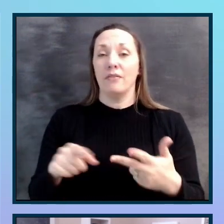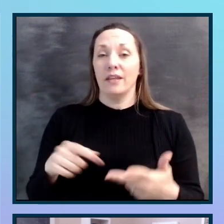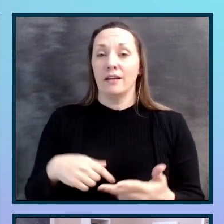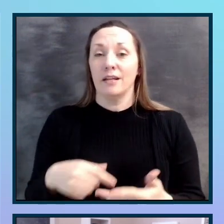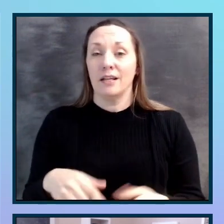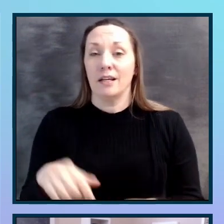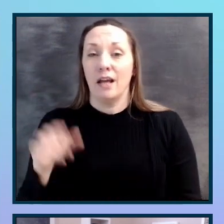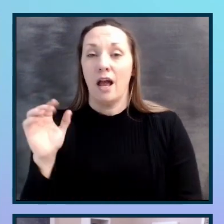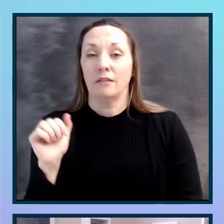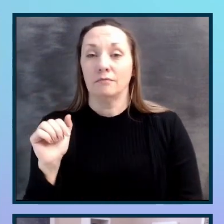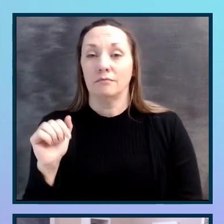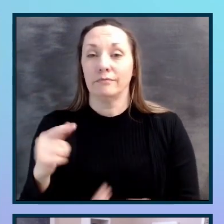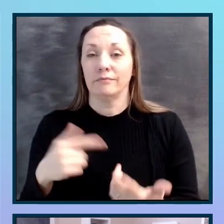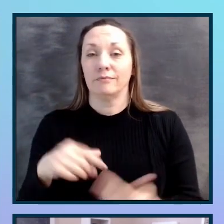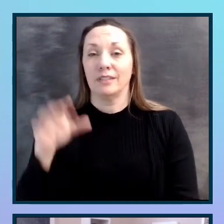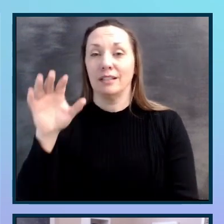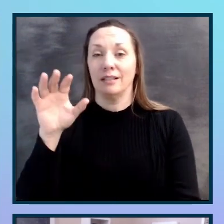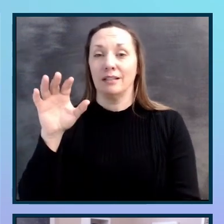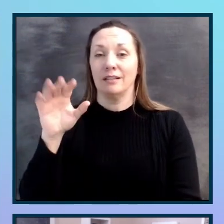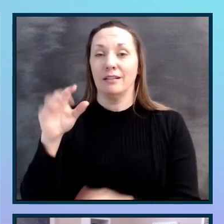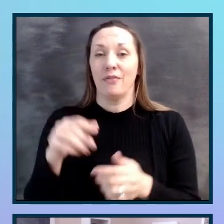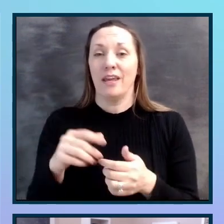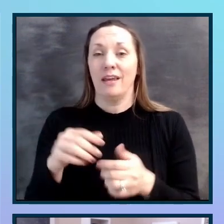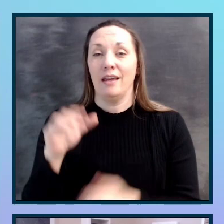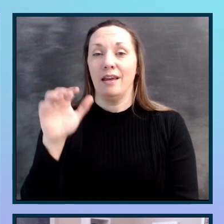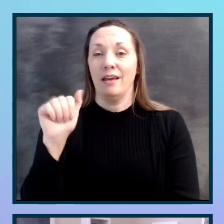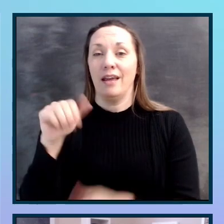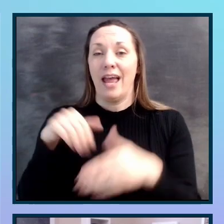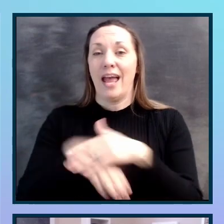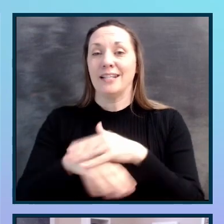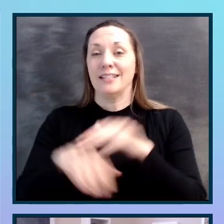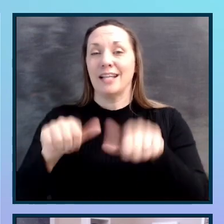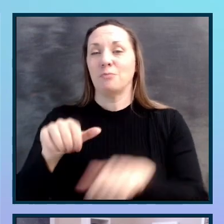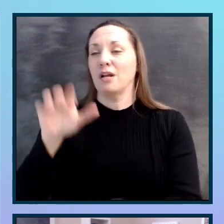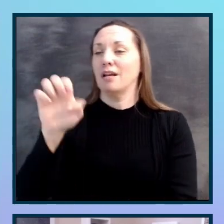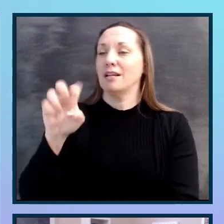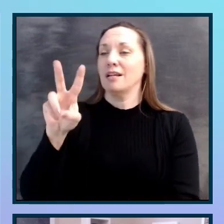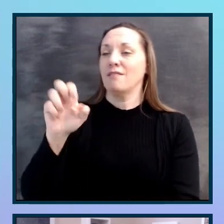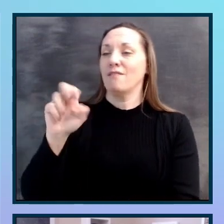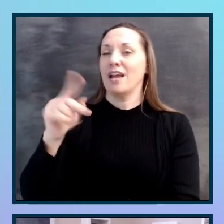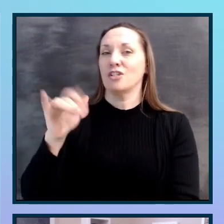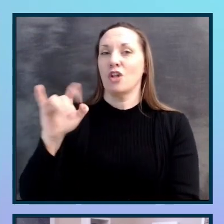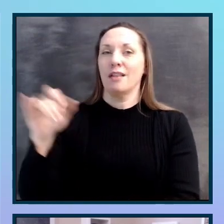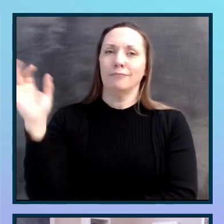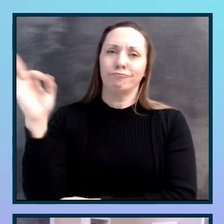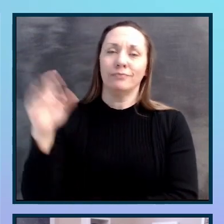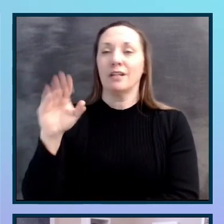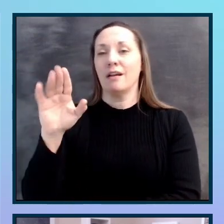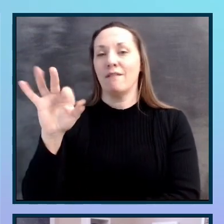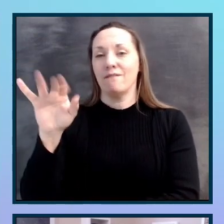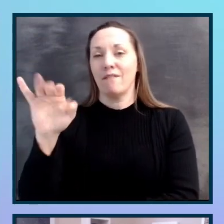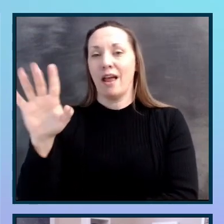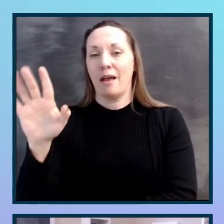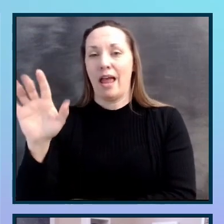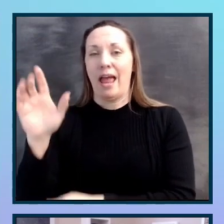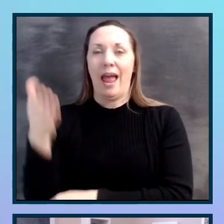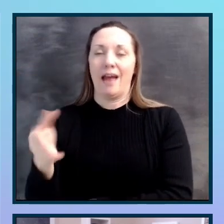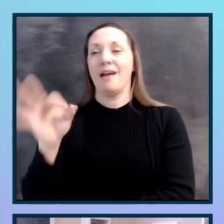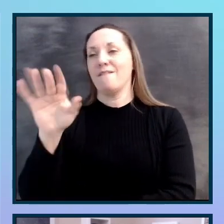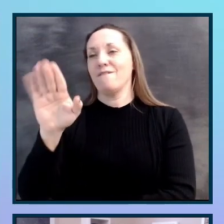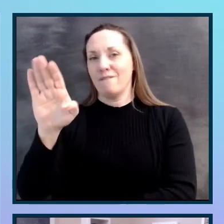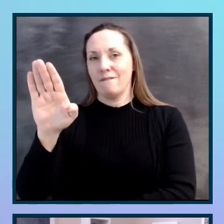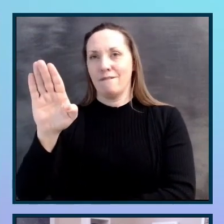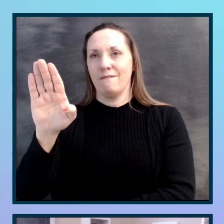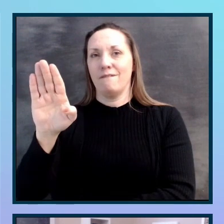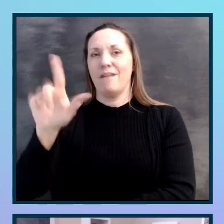get to spend a lot of time giving talks like this one about the importance of accessibility, about some of